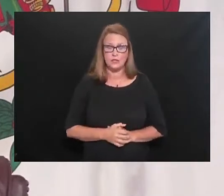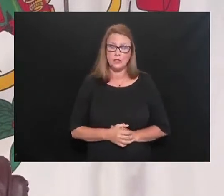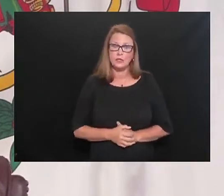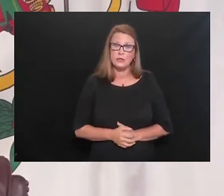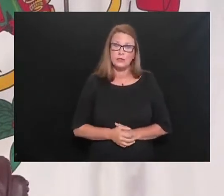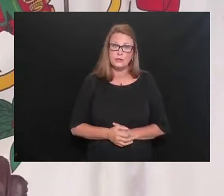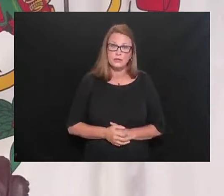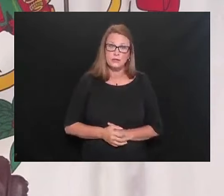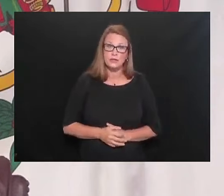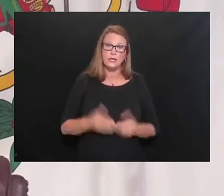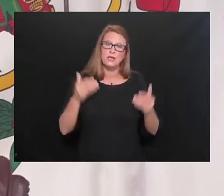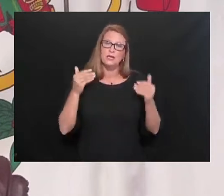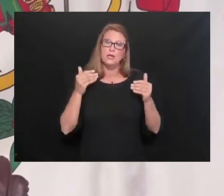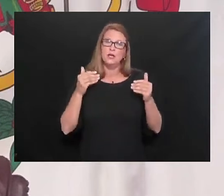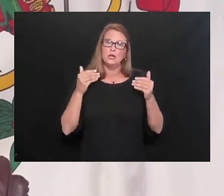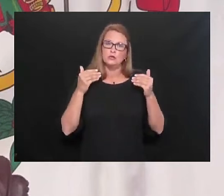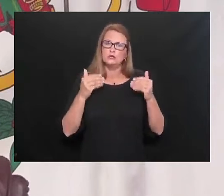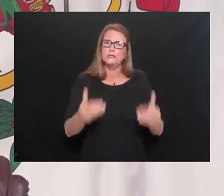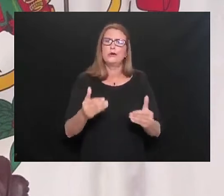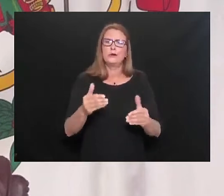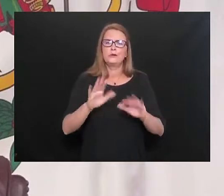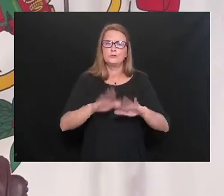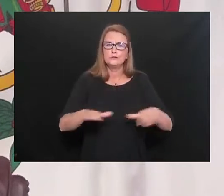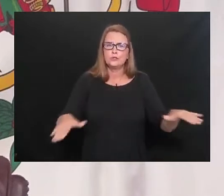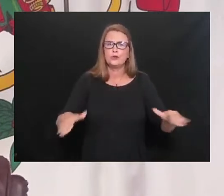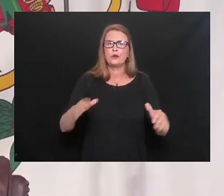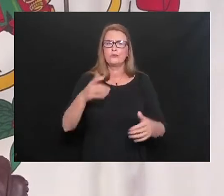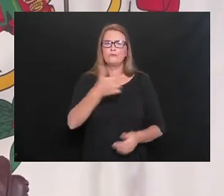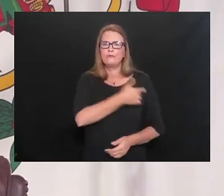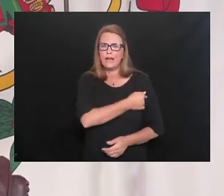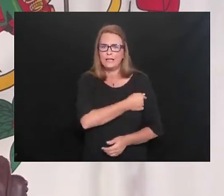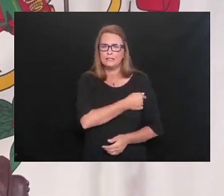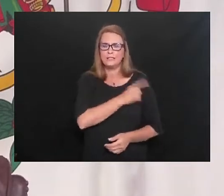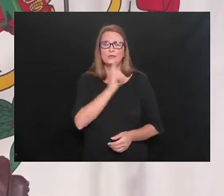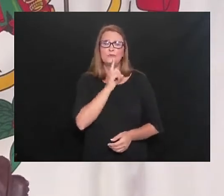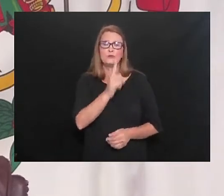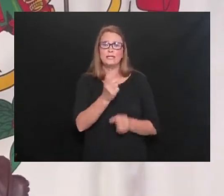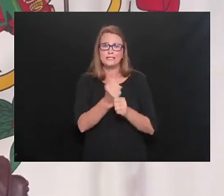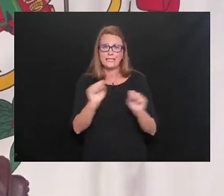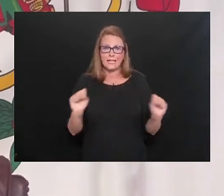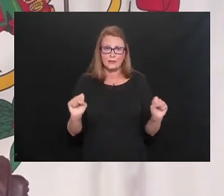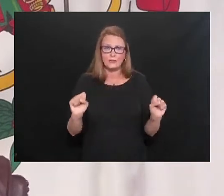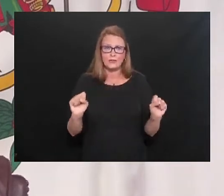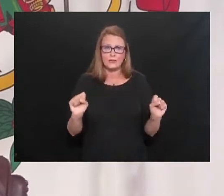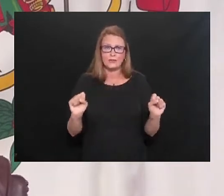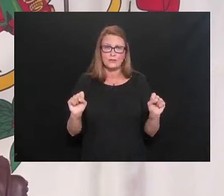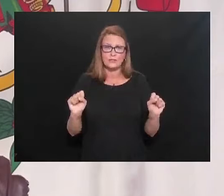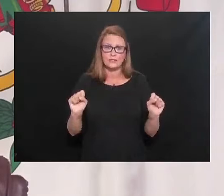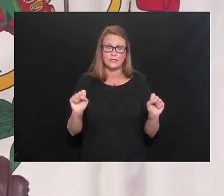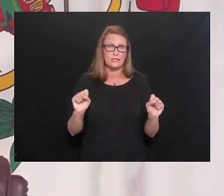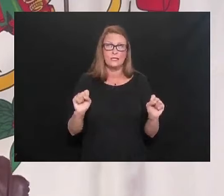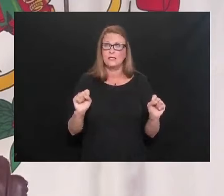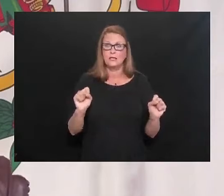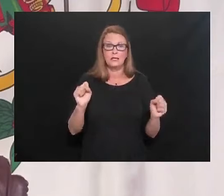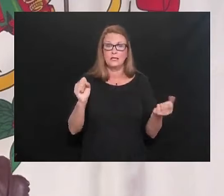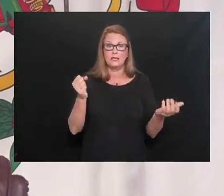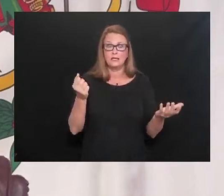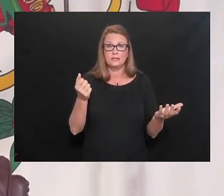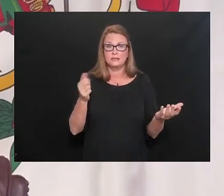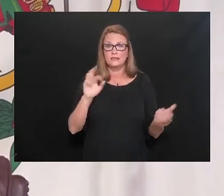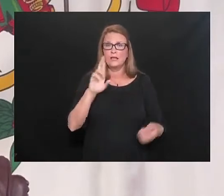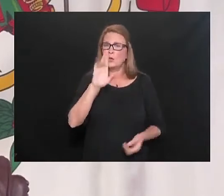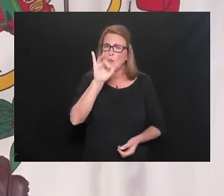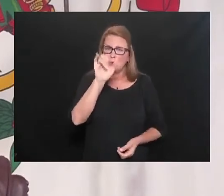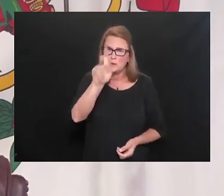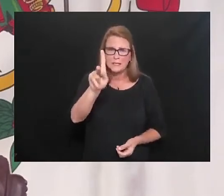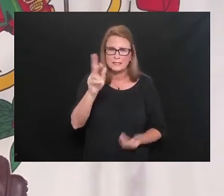whatsoever, get your kids vaccinated. It's really safe. It's really safe. Don't take the chance. I